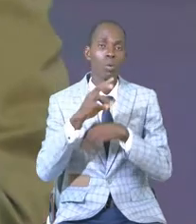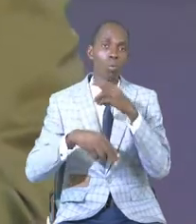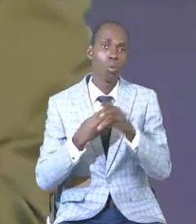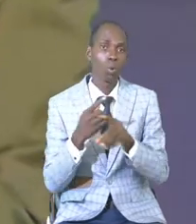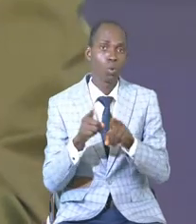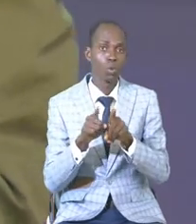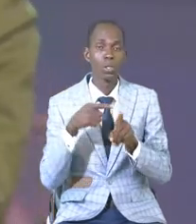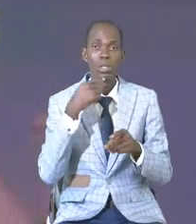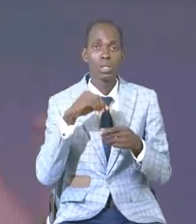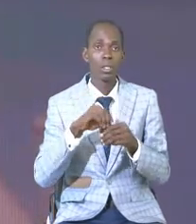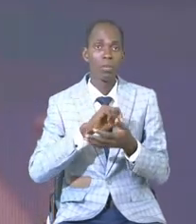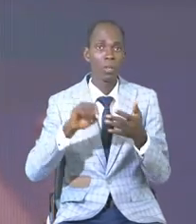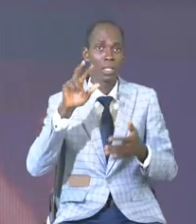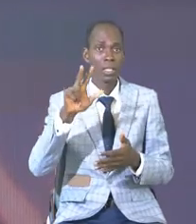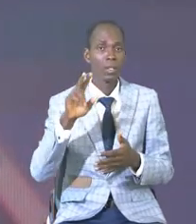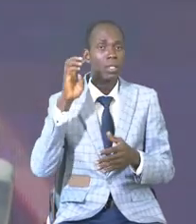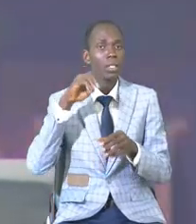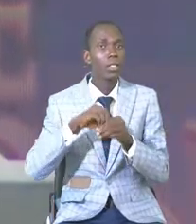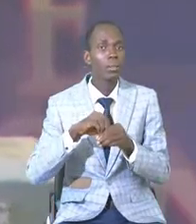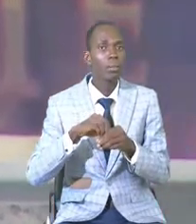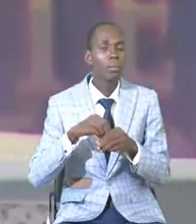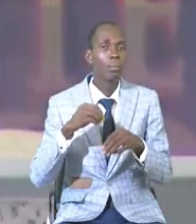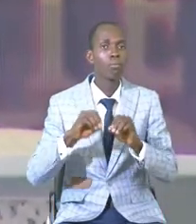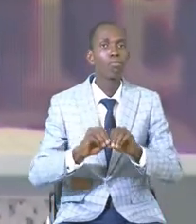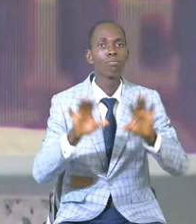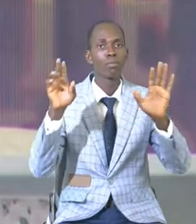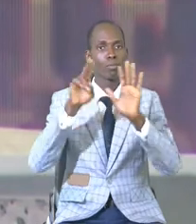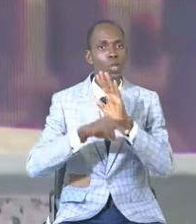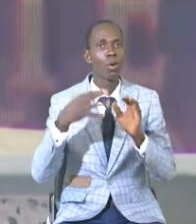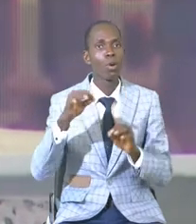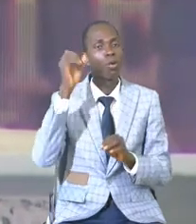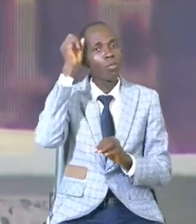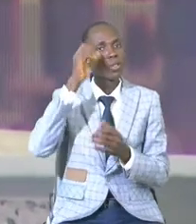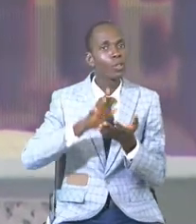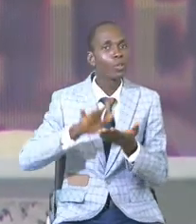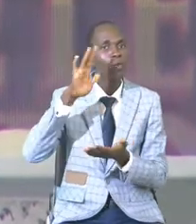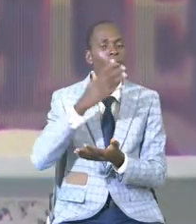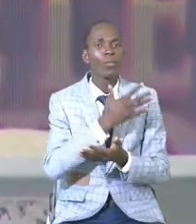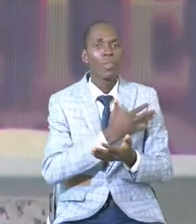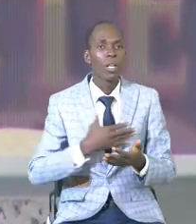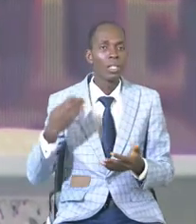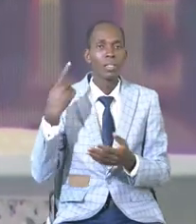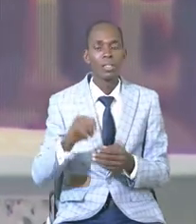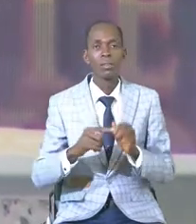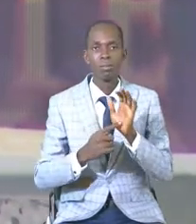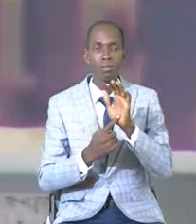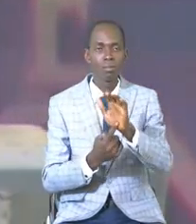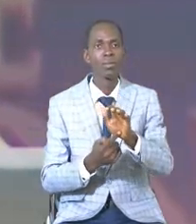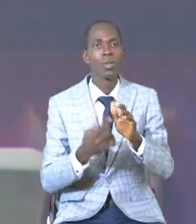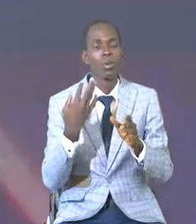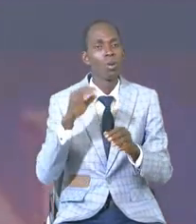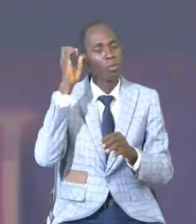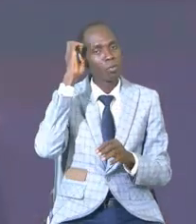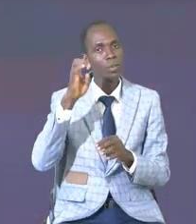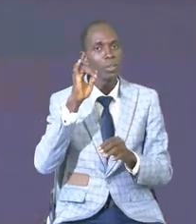being the brightness of his glory and the express image of his person,